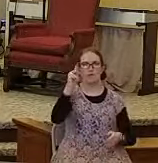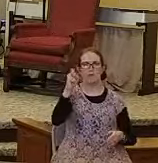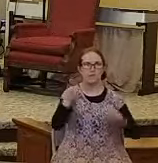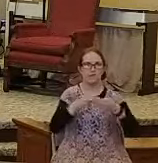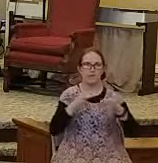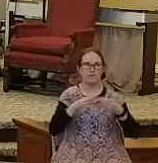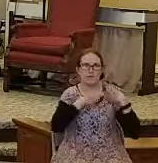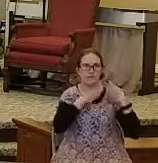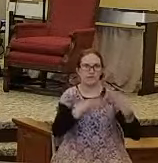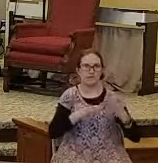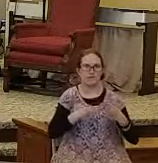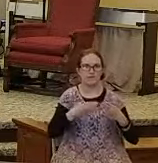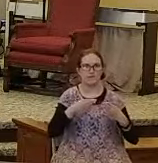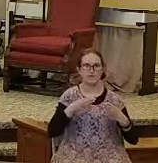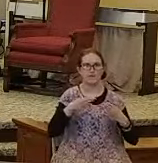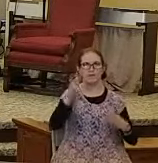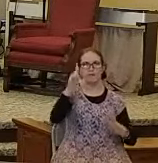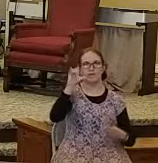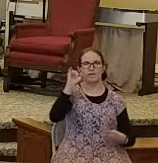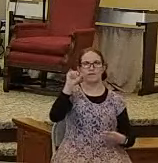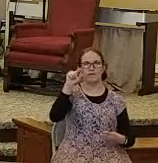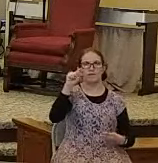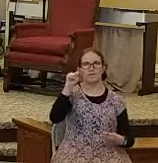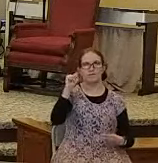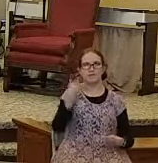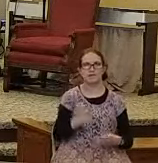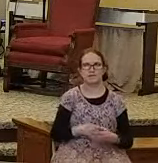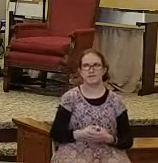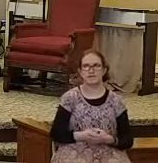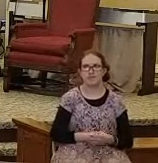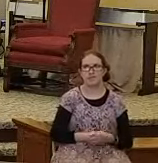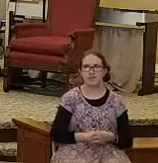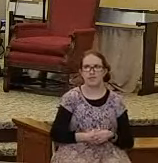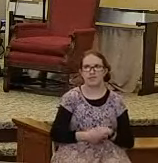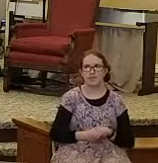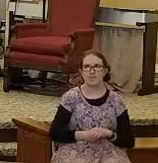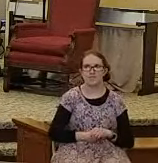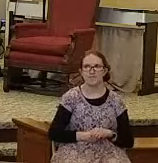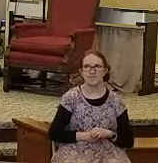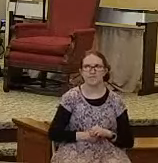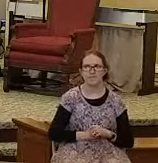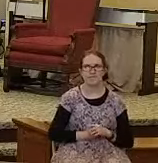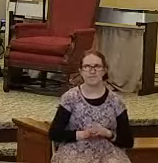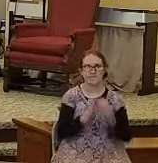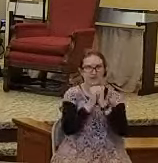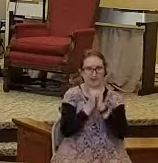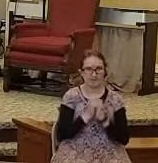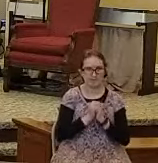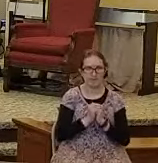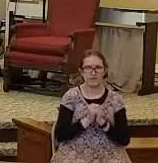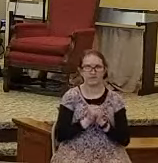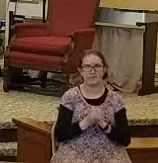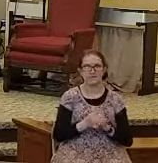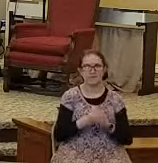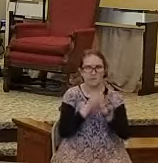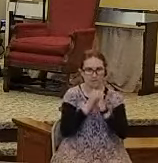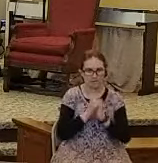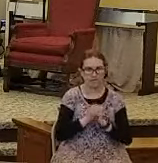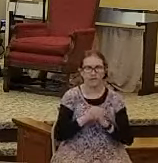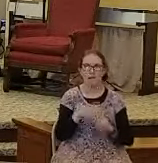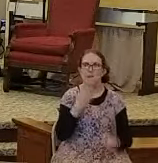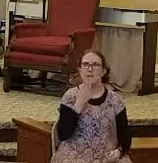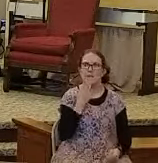easy and my burden is light. Hallelujah, Jesus. Hallelujah, Jesus. Amen, amen, amen.